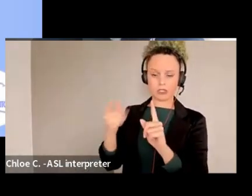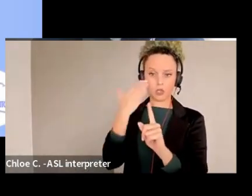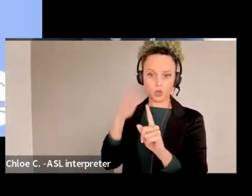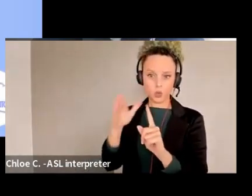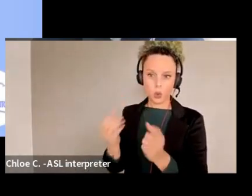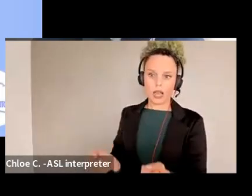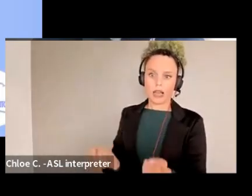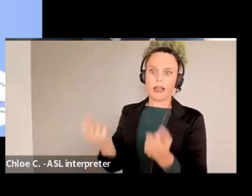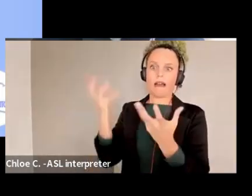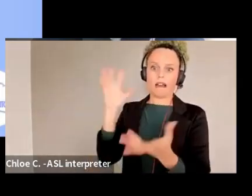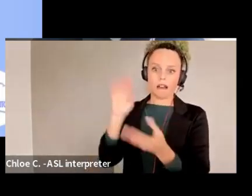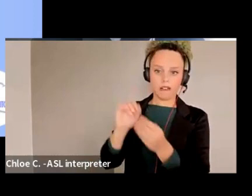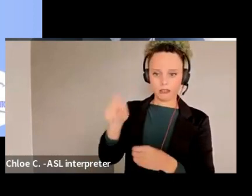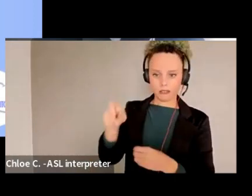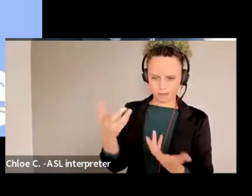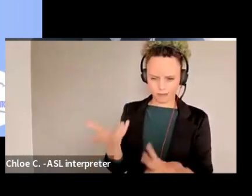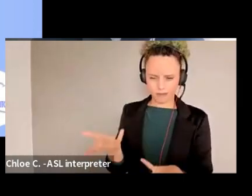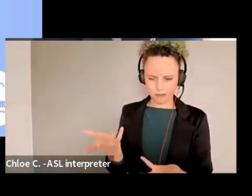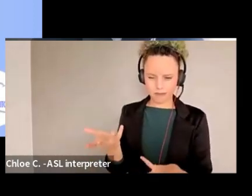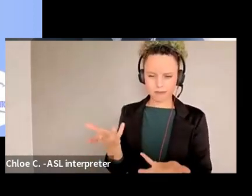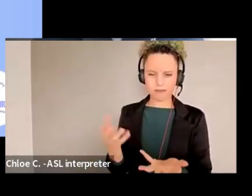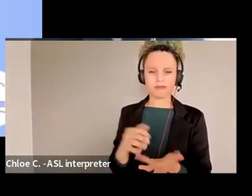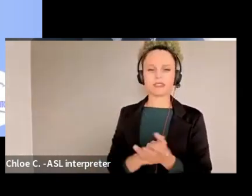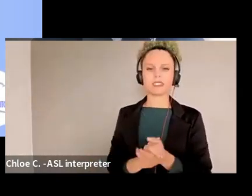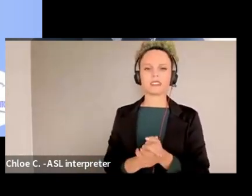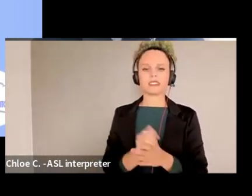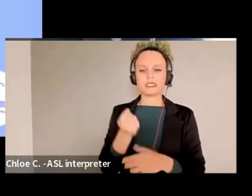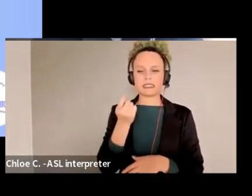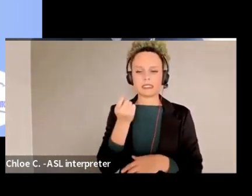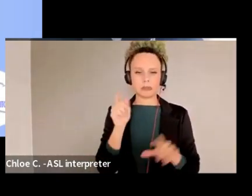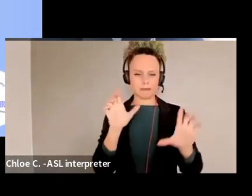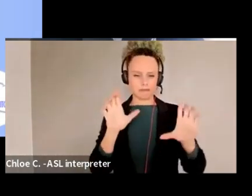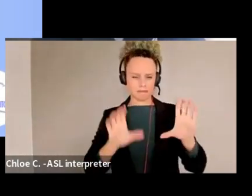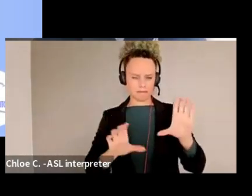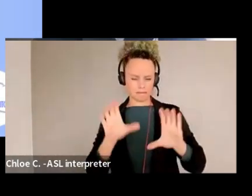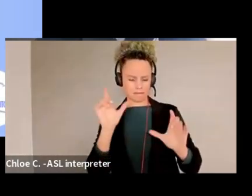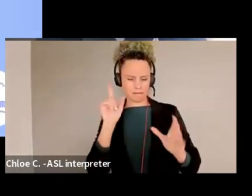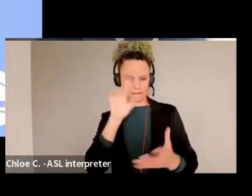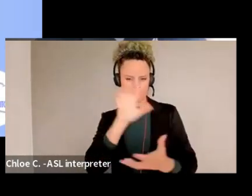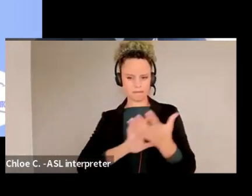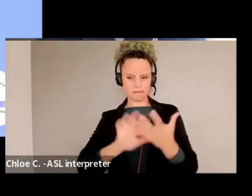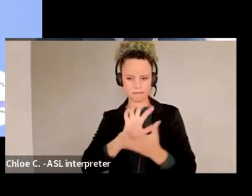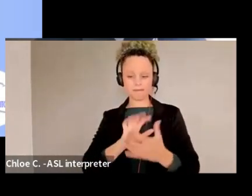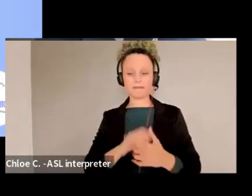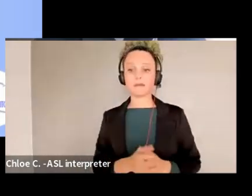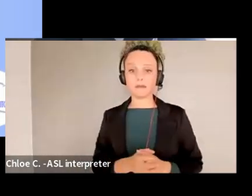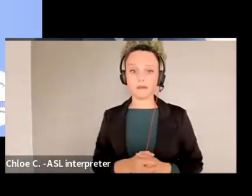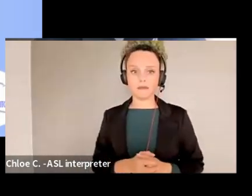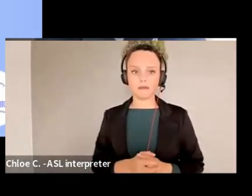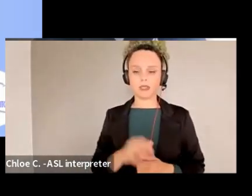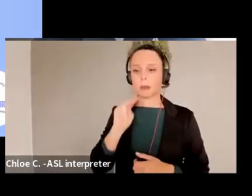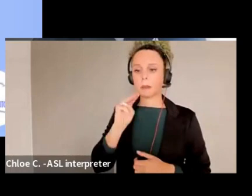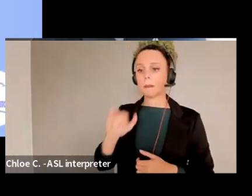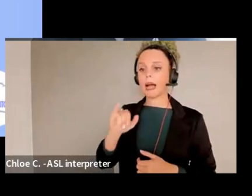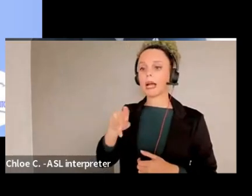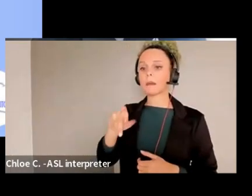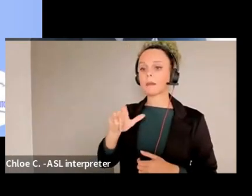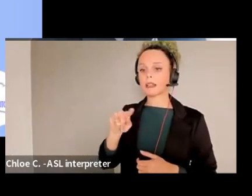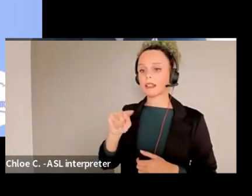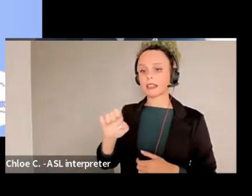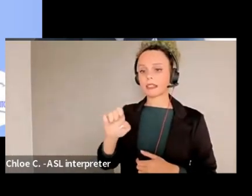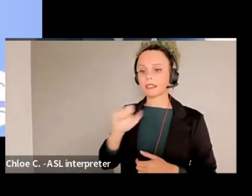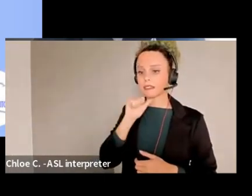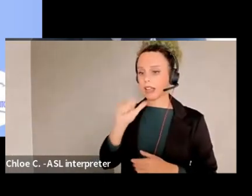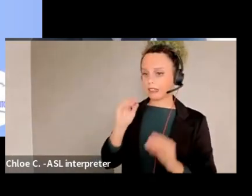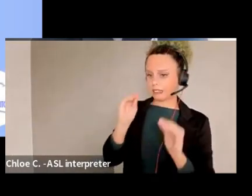You can tell that it's a bigger chunk, but you don't necessarily know what amount bigger that means. So it's